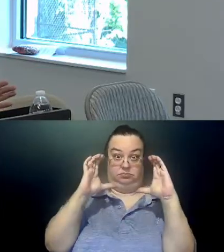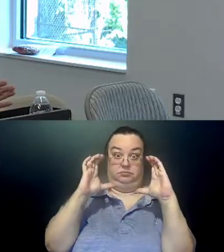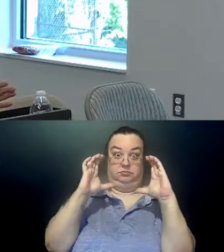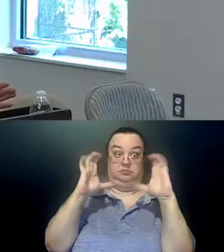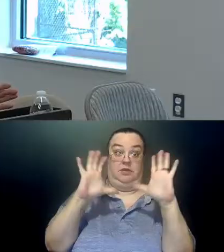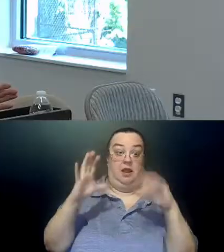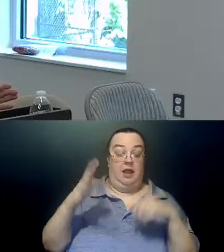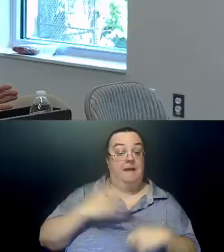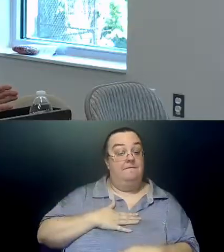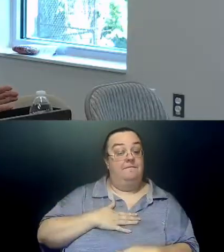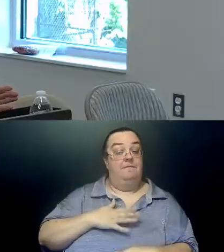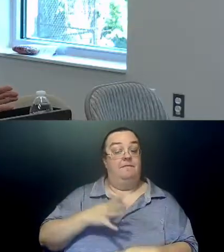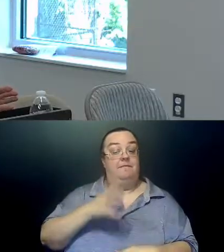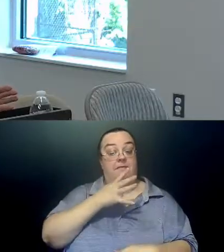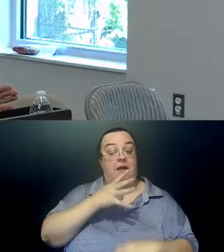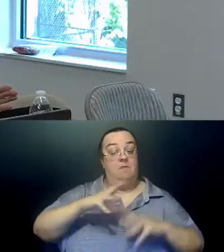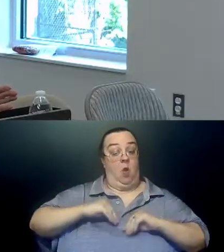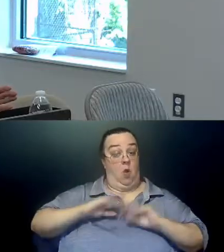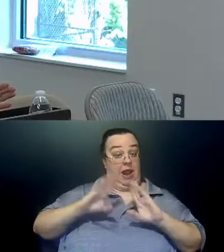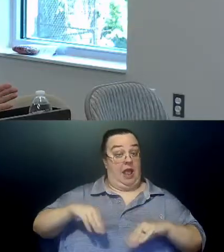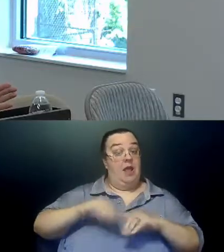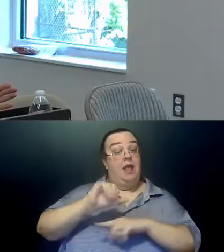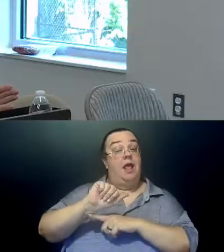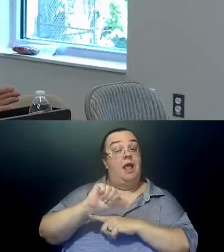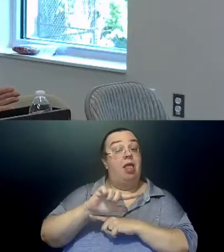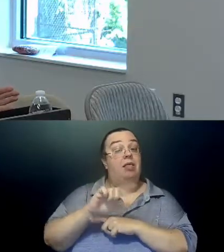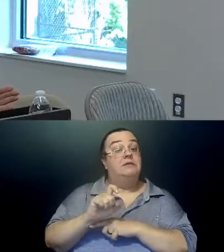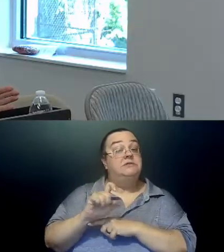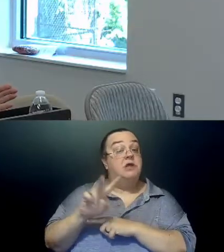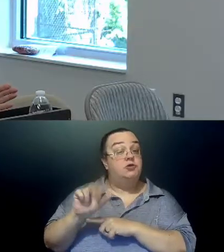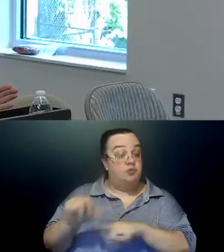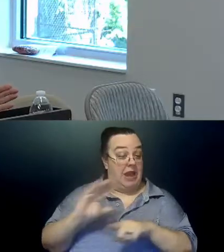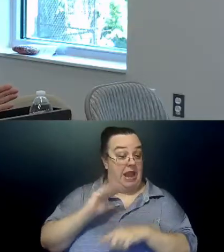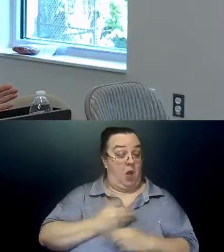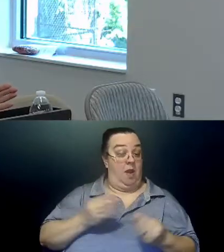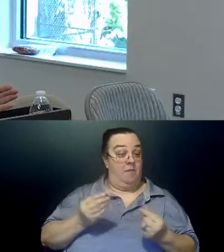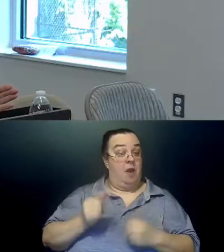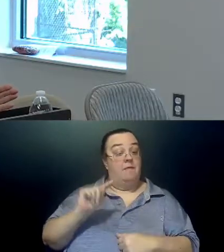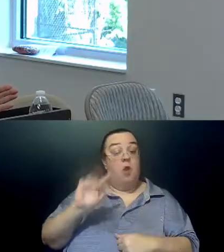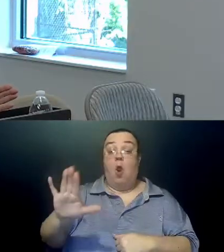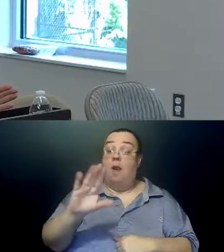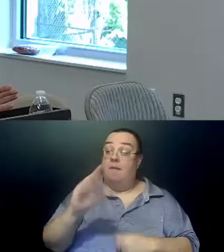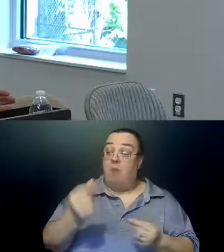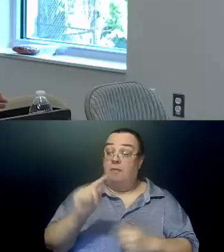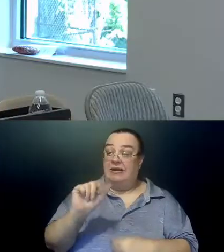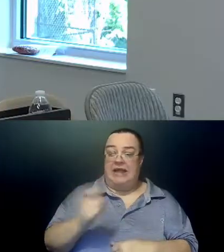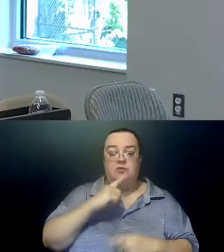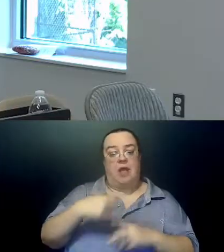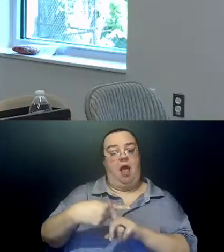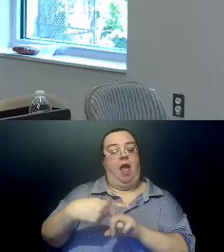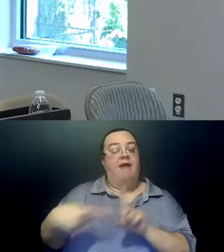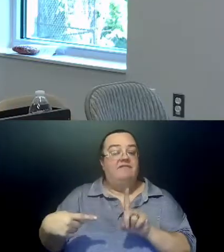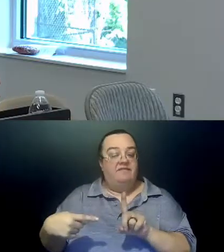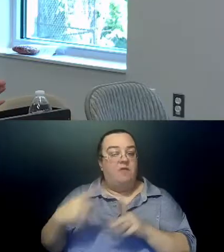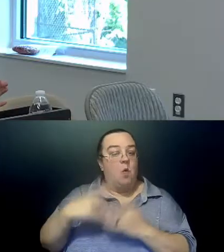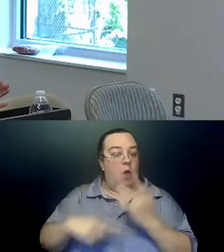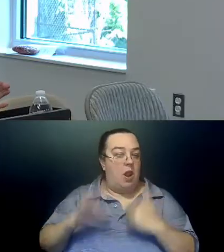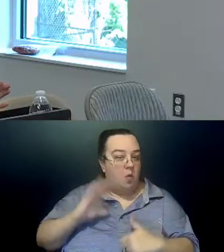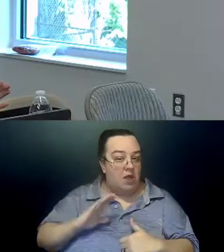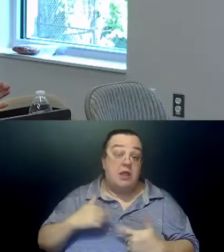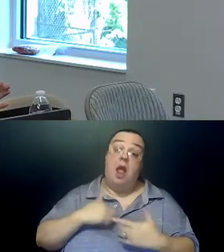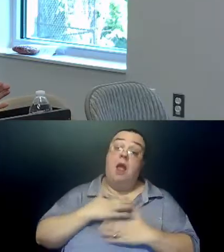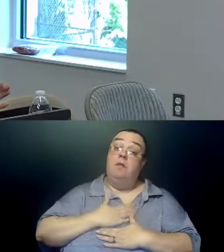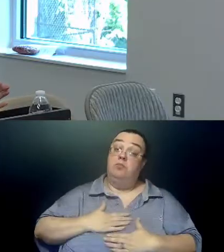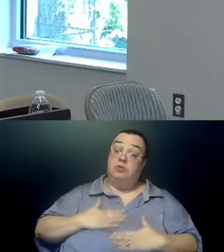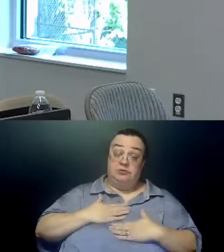owned a house in Alexandria, and her property tax was half of what it was. I appreciate the